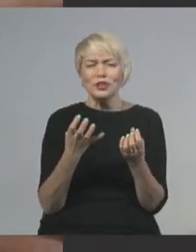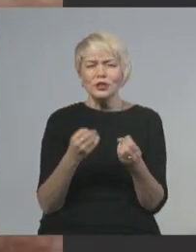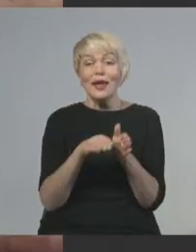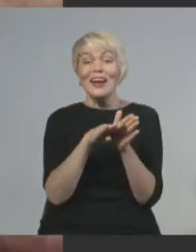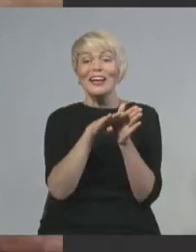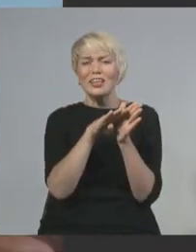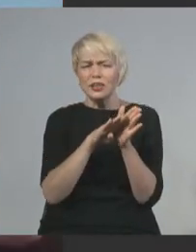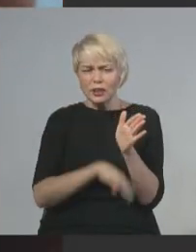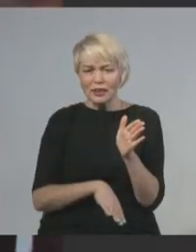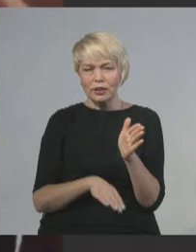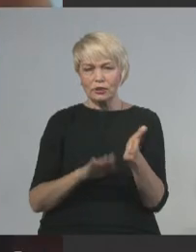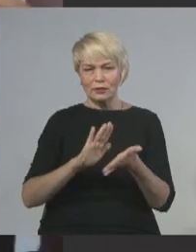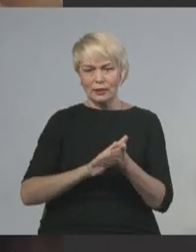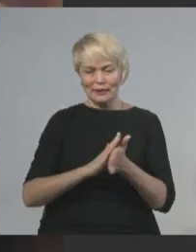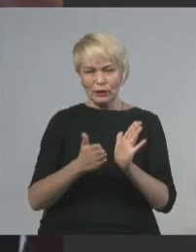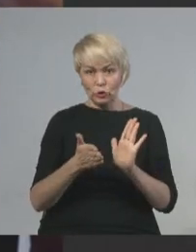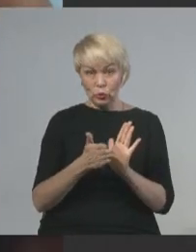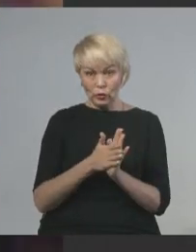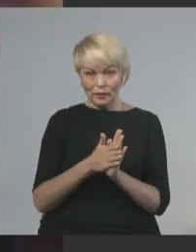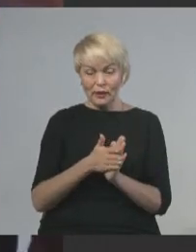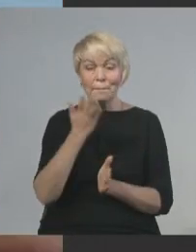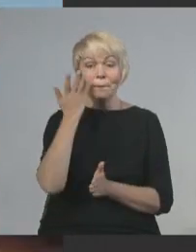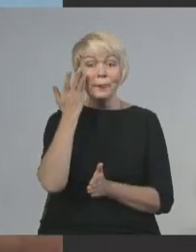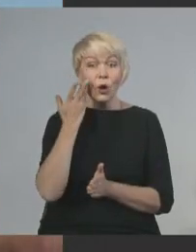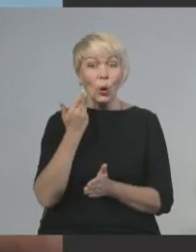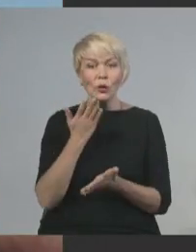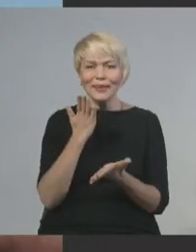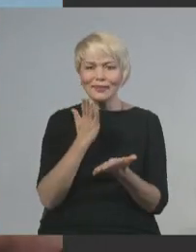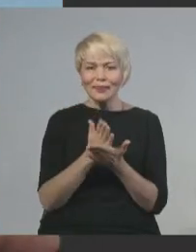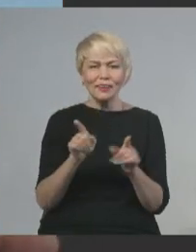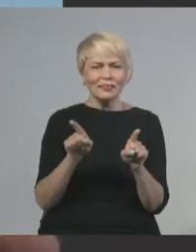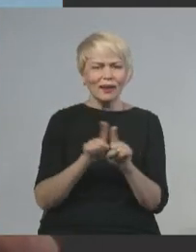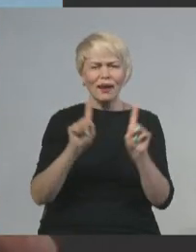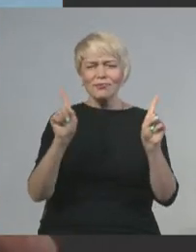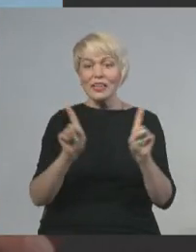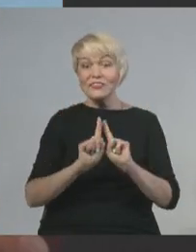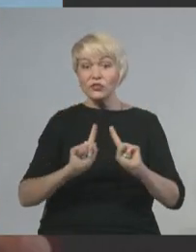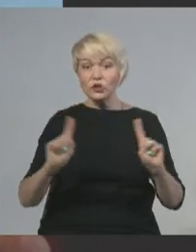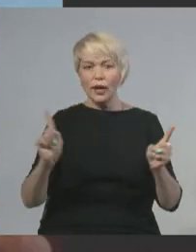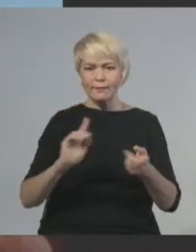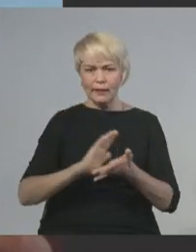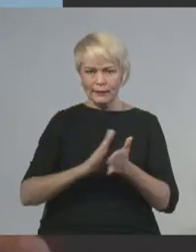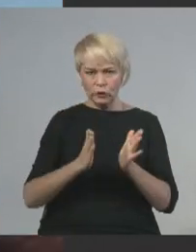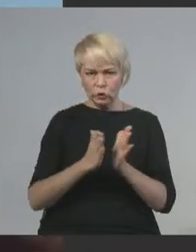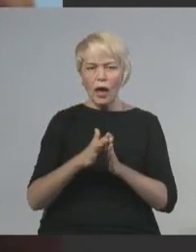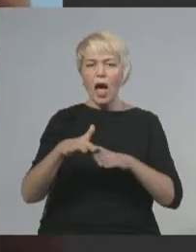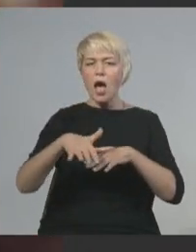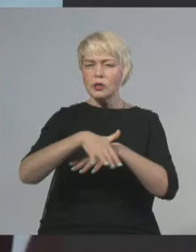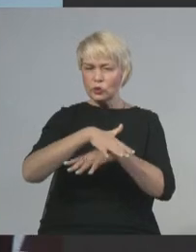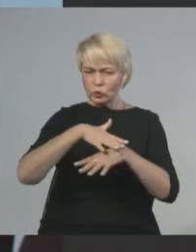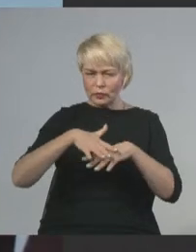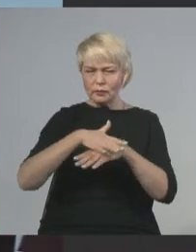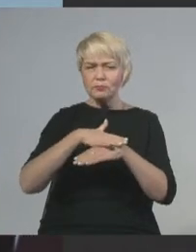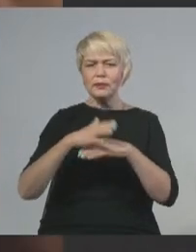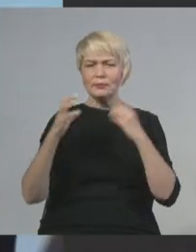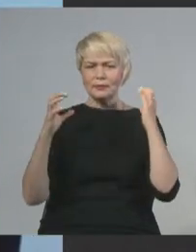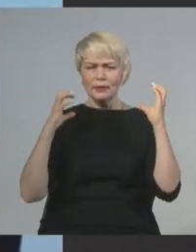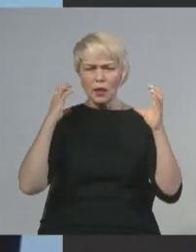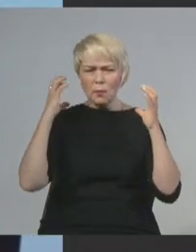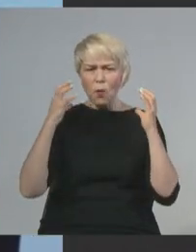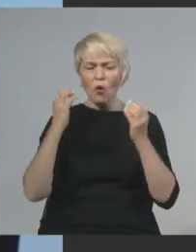moments of emergency the public service is really needy and important but uh the